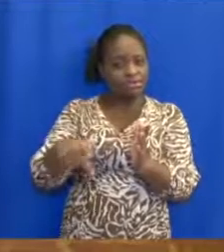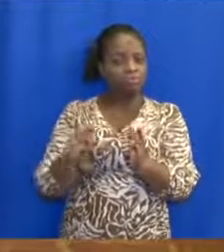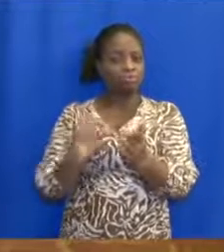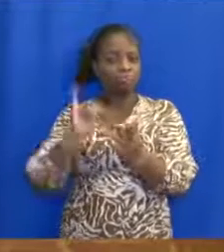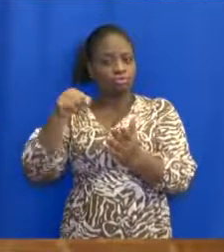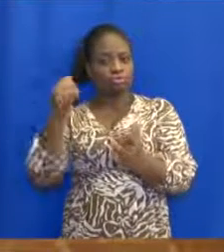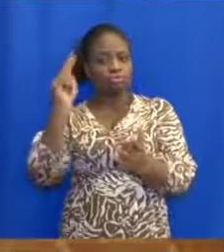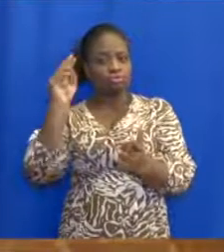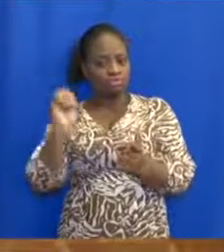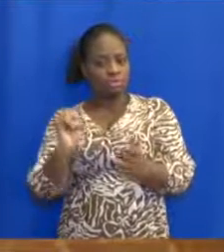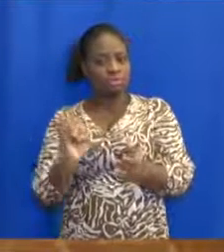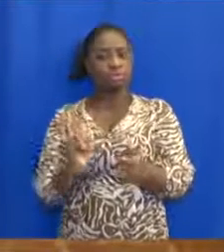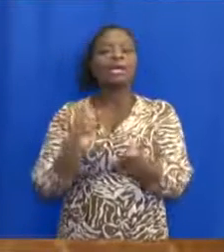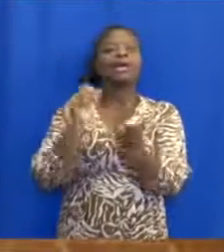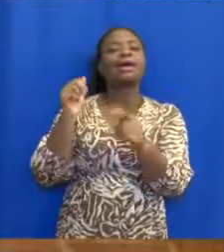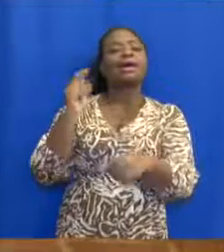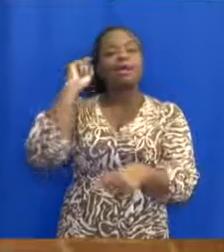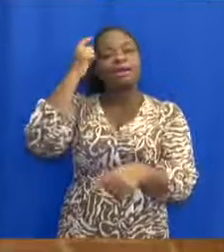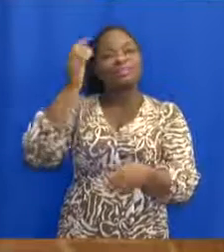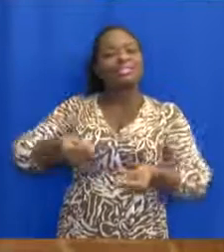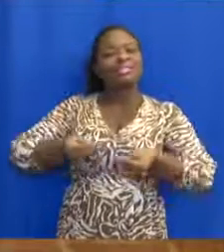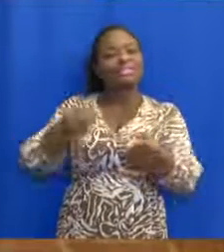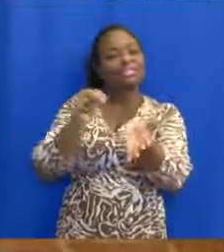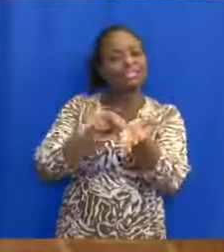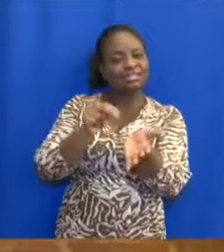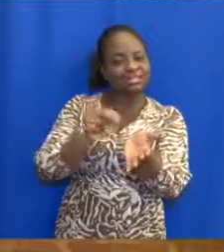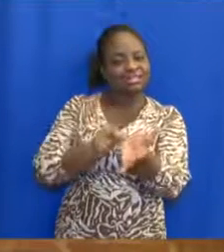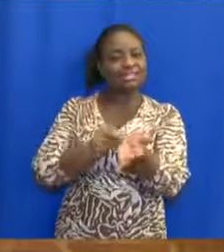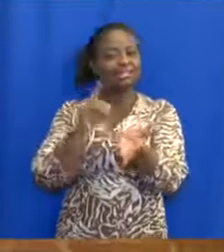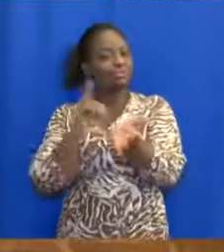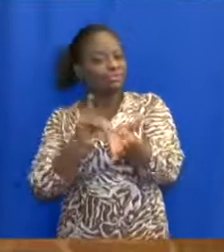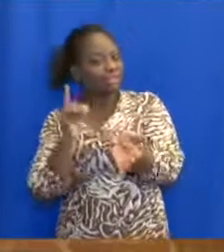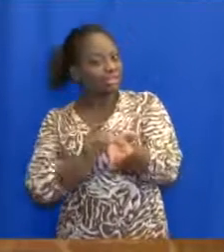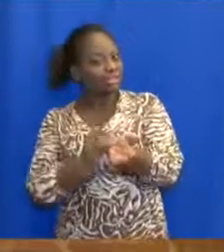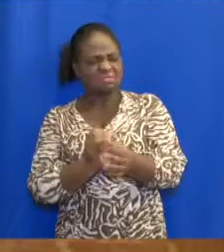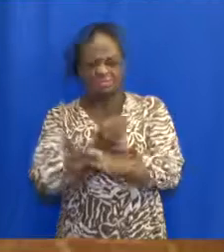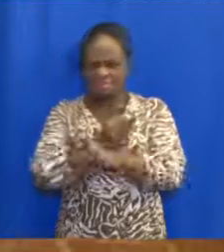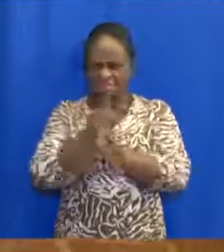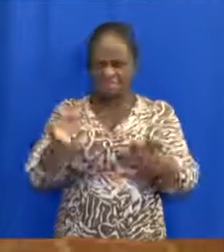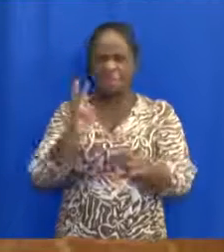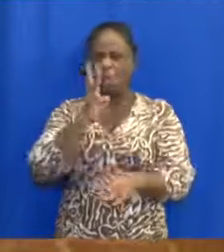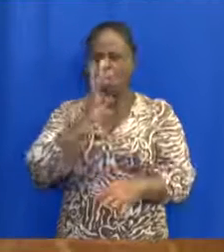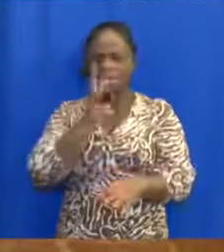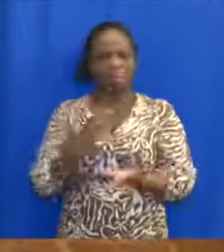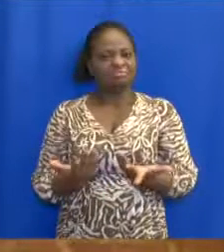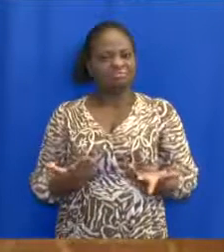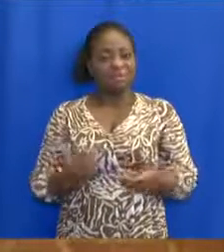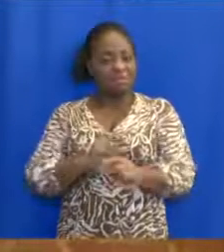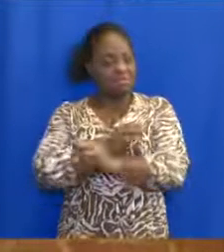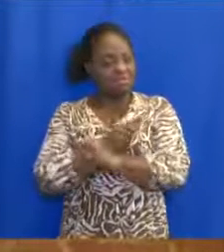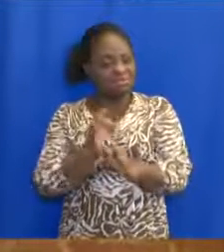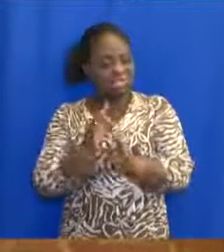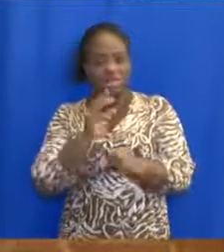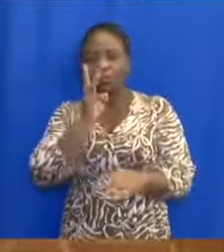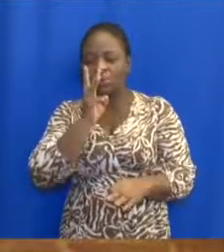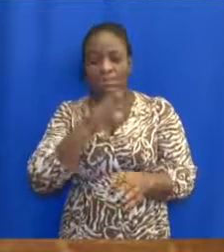government gave additional allowance to our healthcare workers, ensured free access to water for all